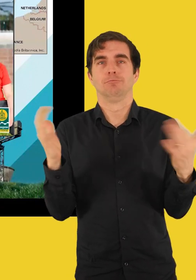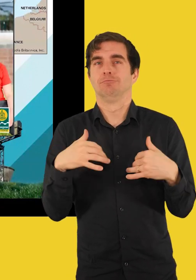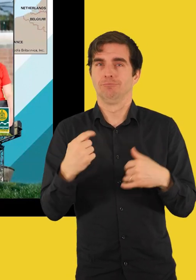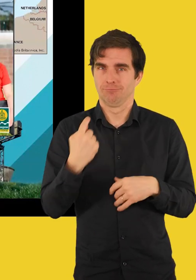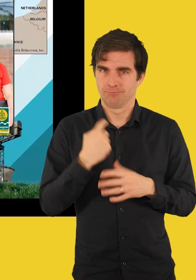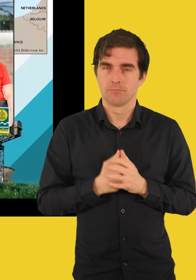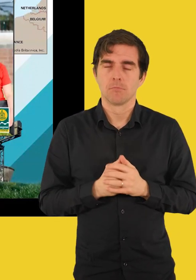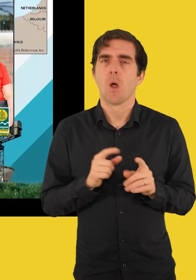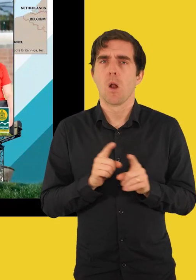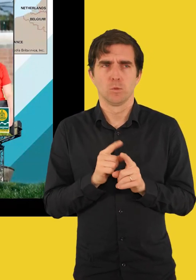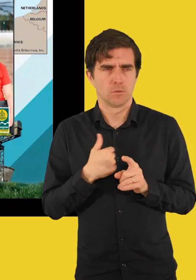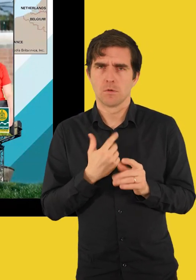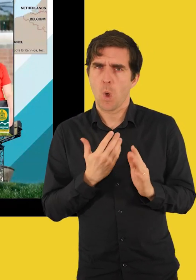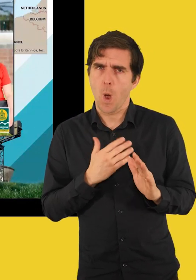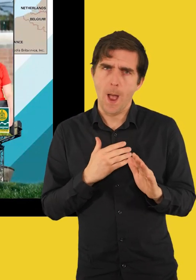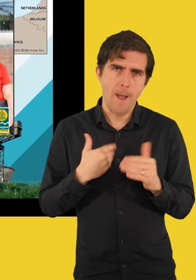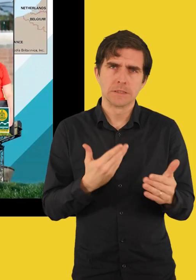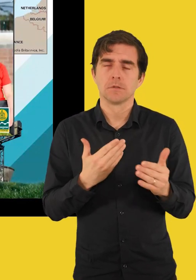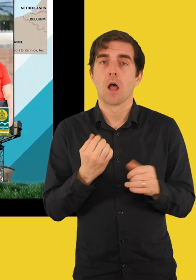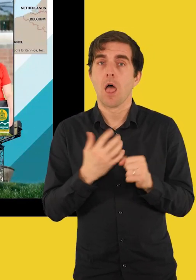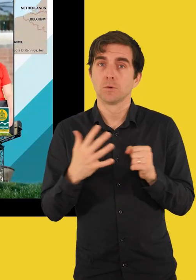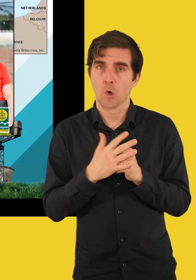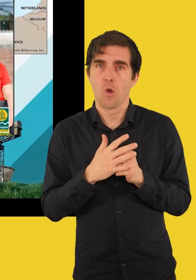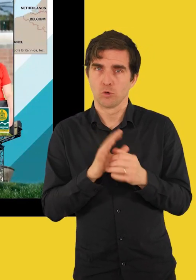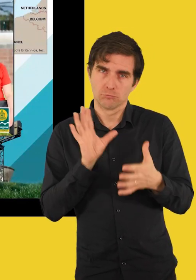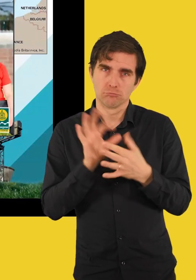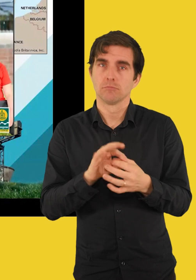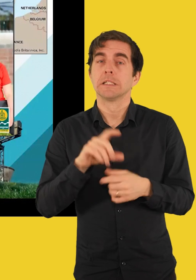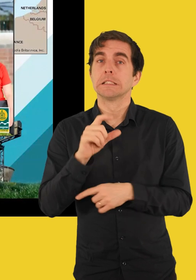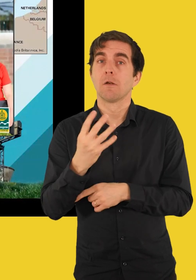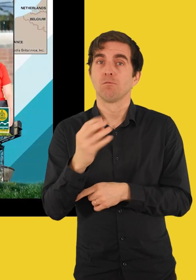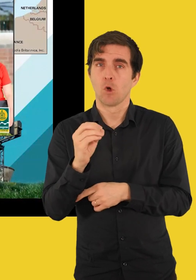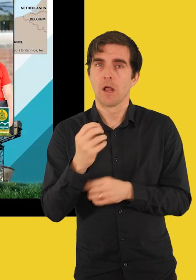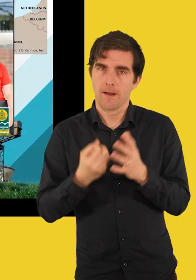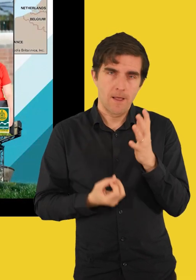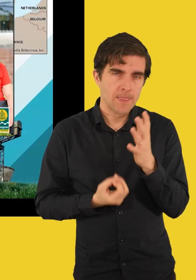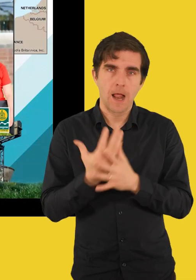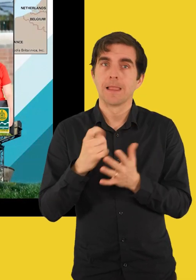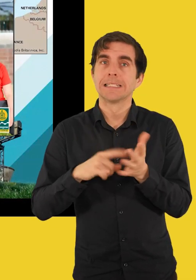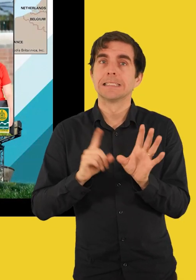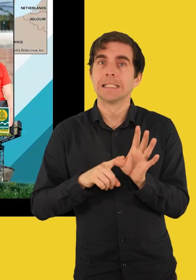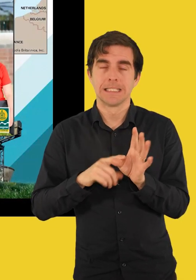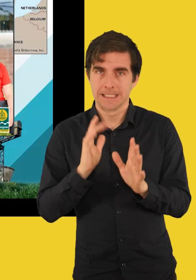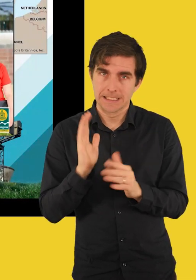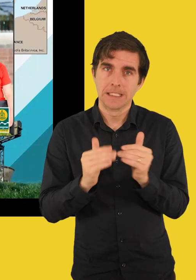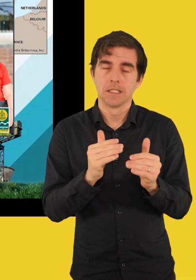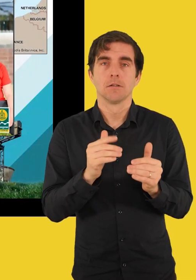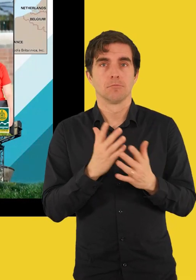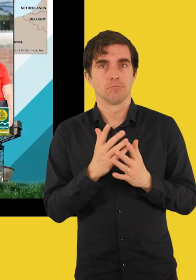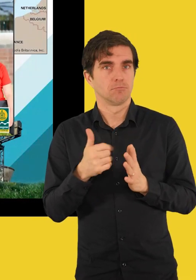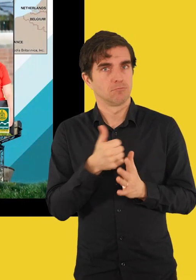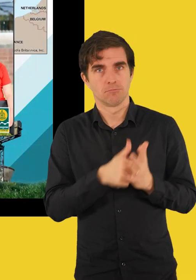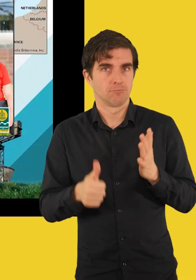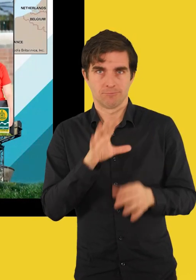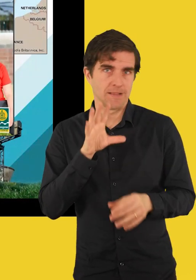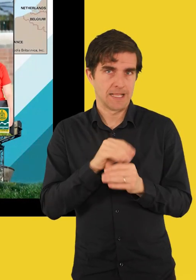in Glasgow, but also it had a commitment within it for Glasgow to join the C40 Thriving Cities Initiative, which is really one of the